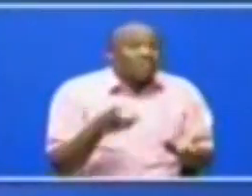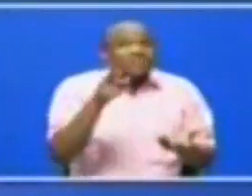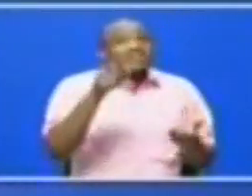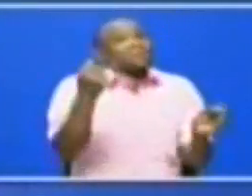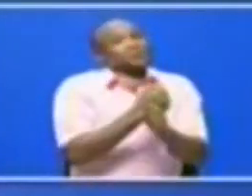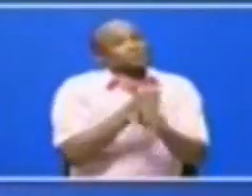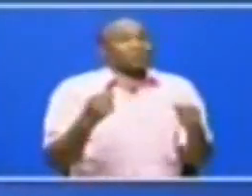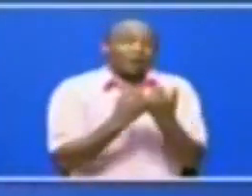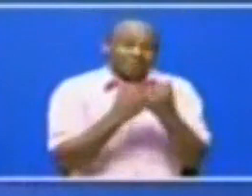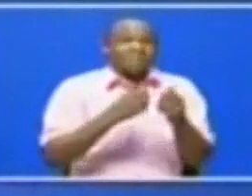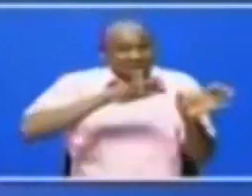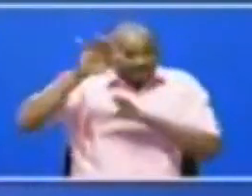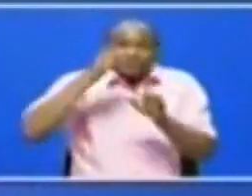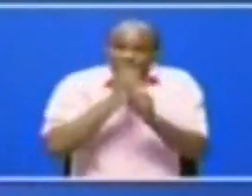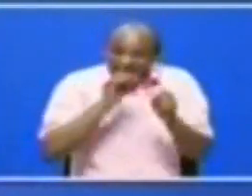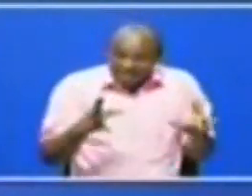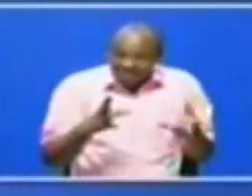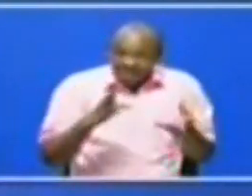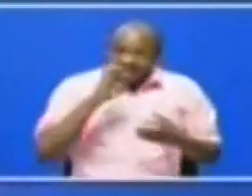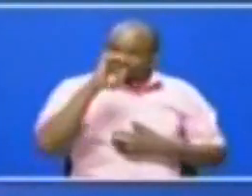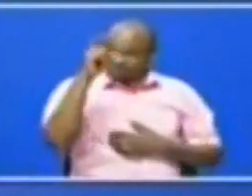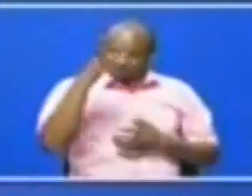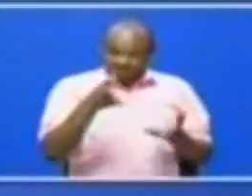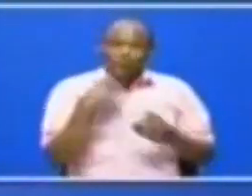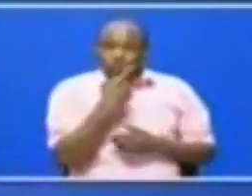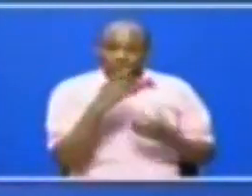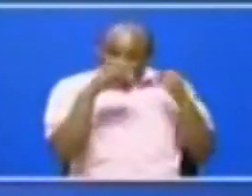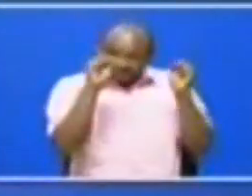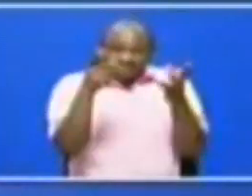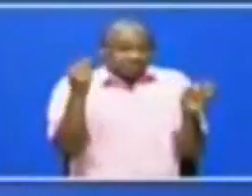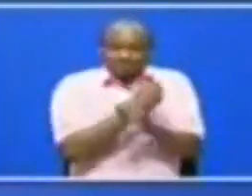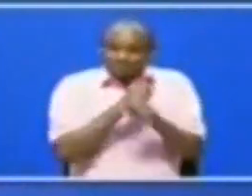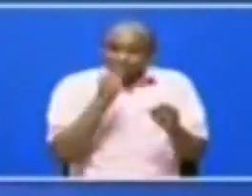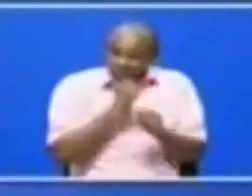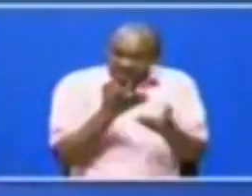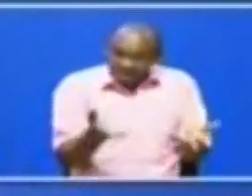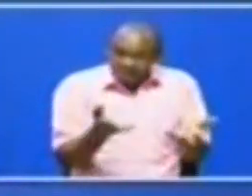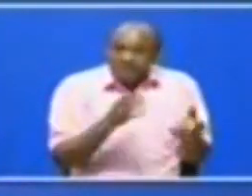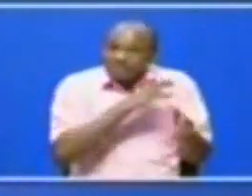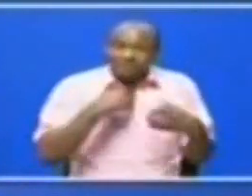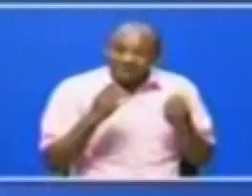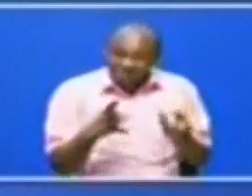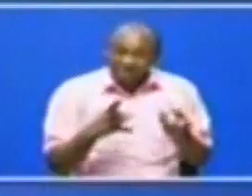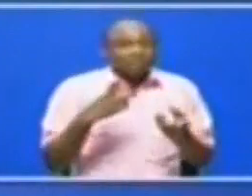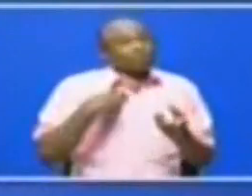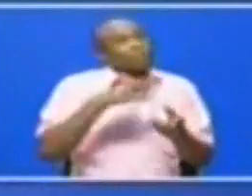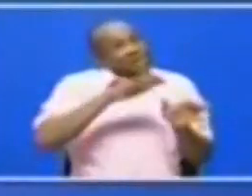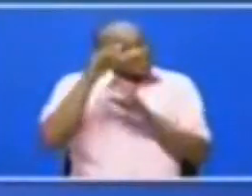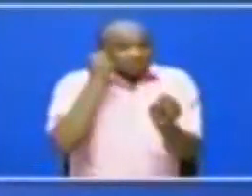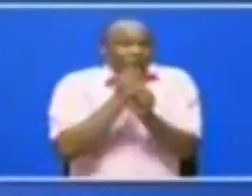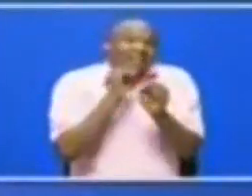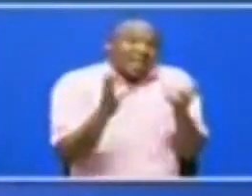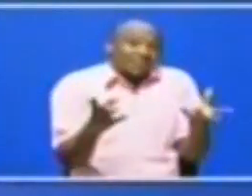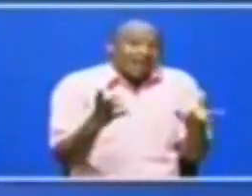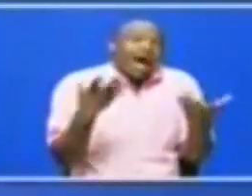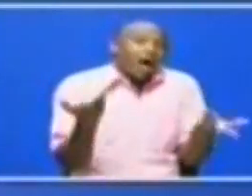not really functional, because the executive's powers during this time is also limited. So Parliament is not fully functional. You're not going to be able to